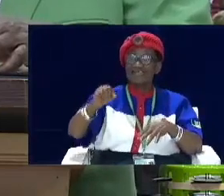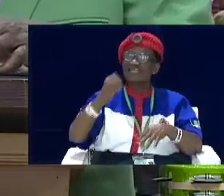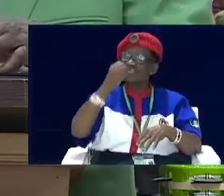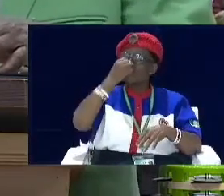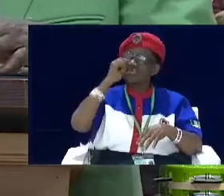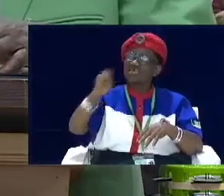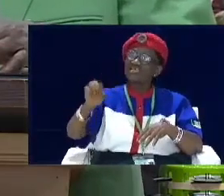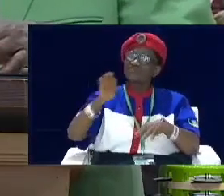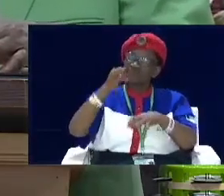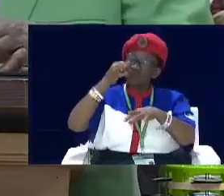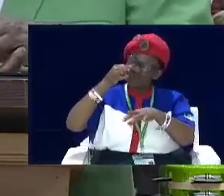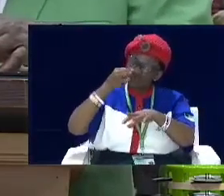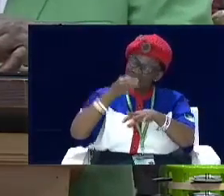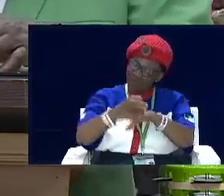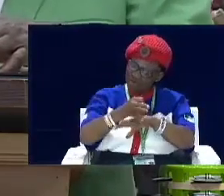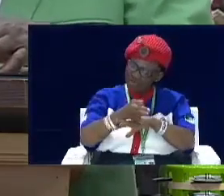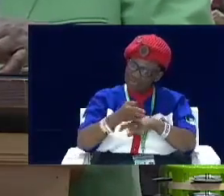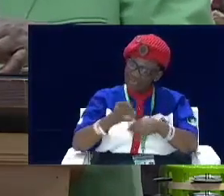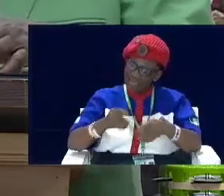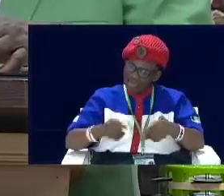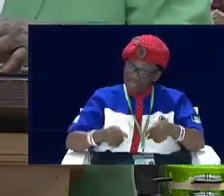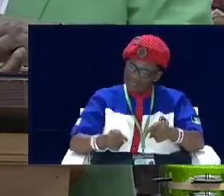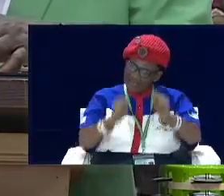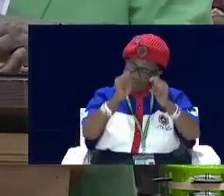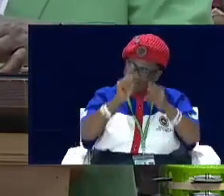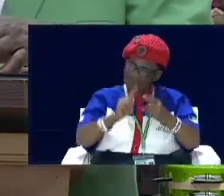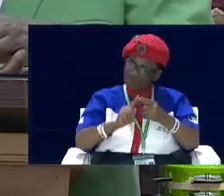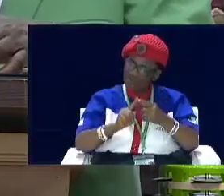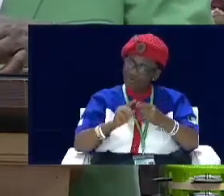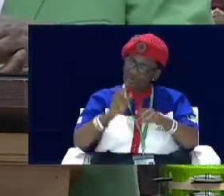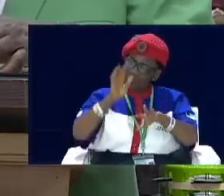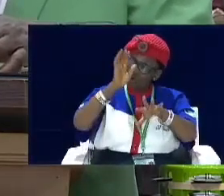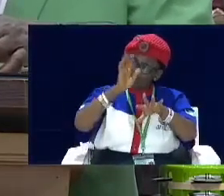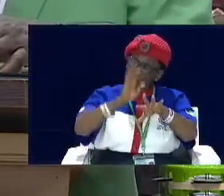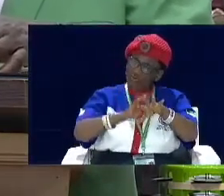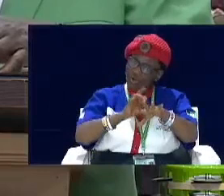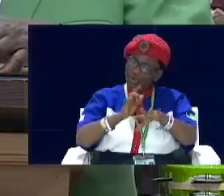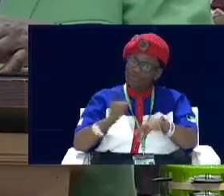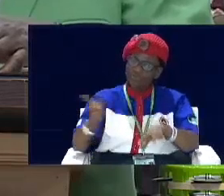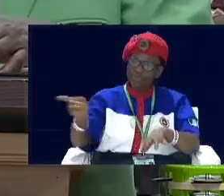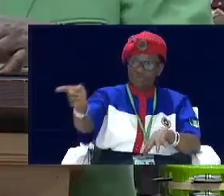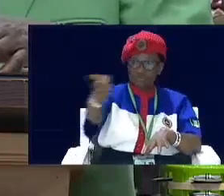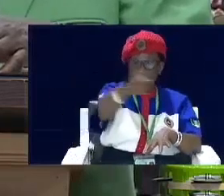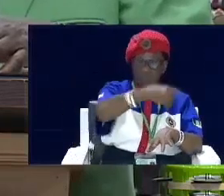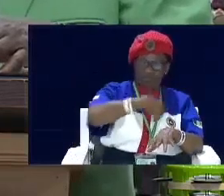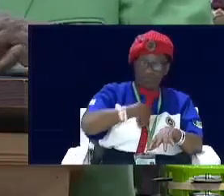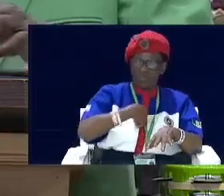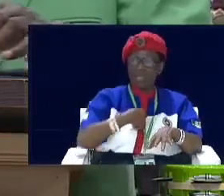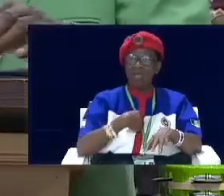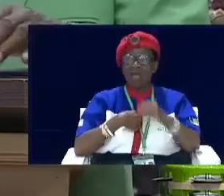kagbara ti okunkun. Tries to touch you. To ba fe fowo kan o.